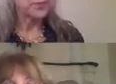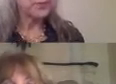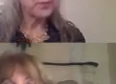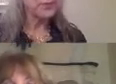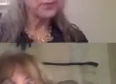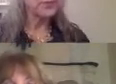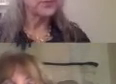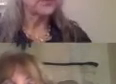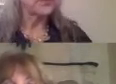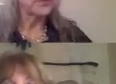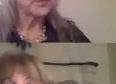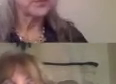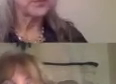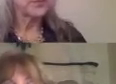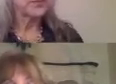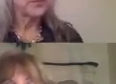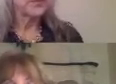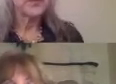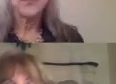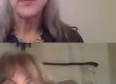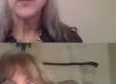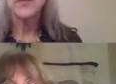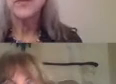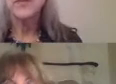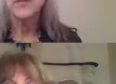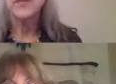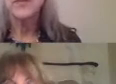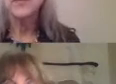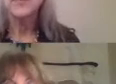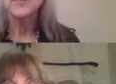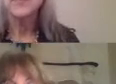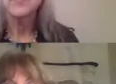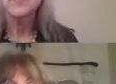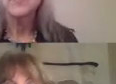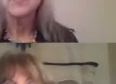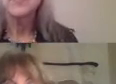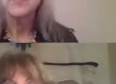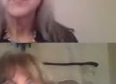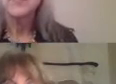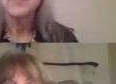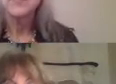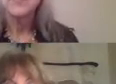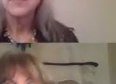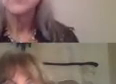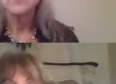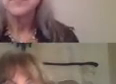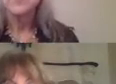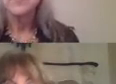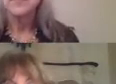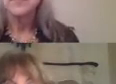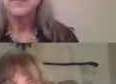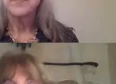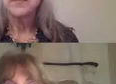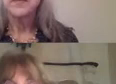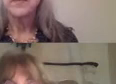I want to just get started here. So my role in this is really to just do a quick welcome and get us oriented a little bit